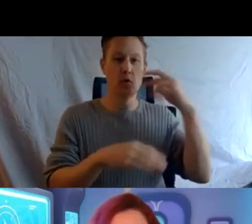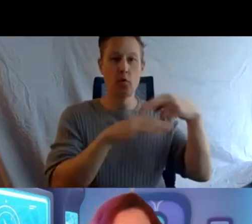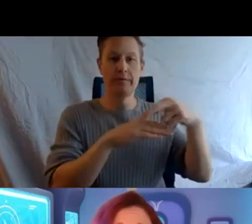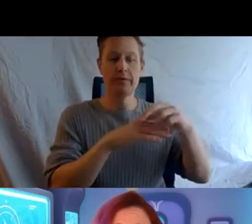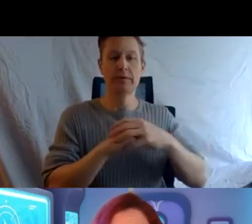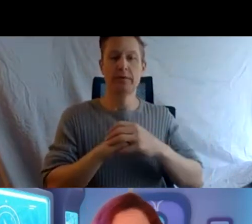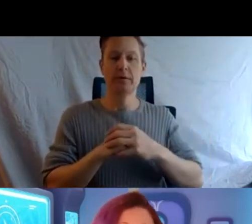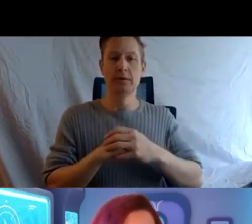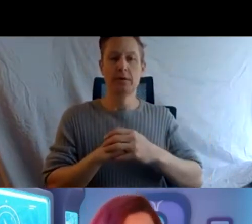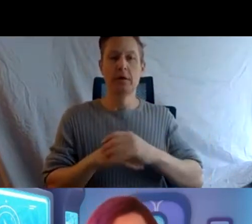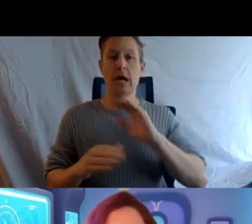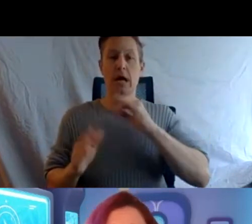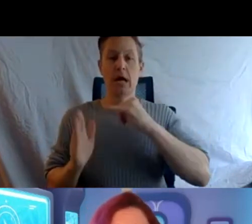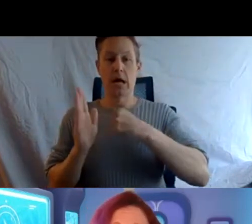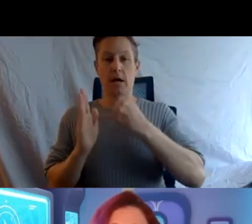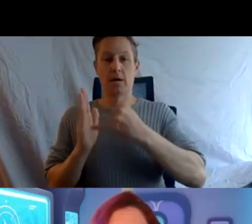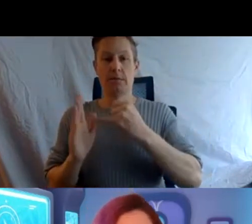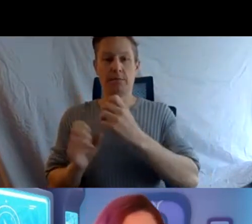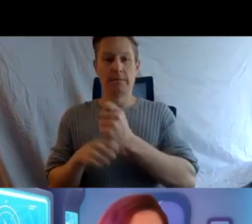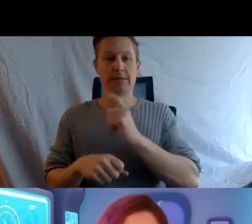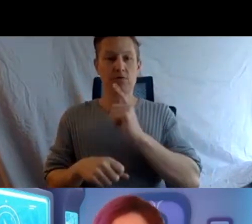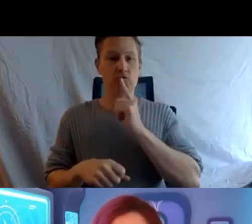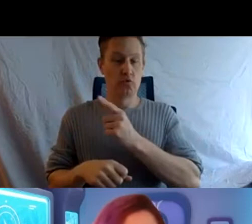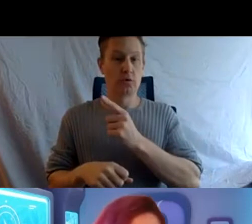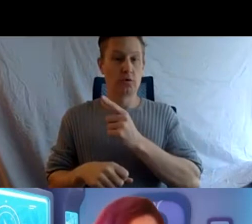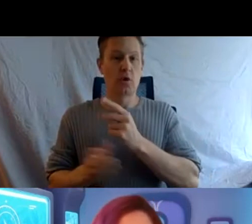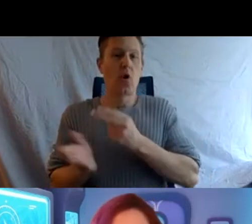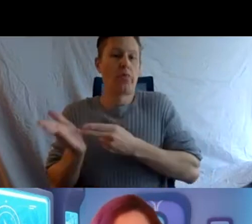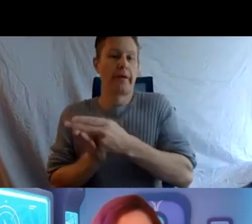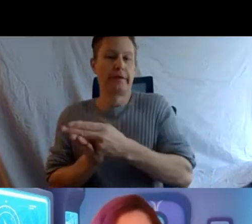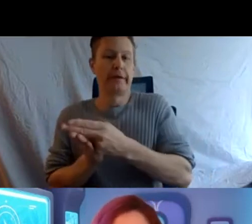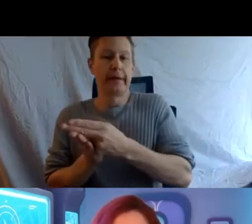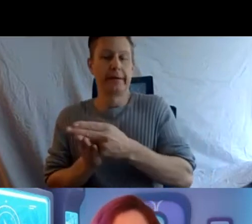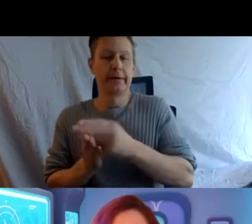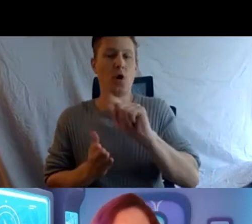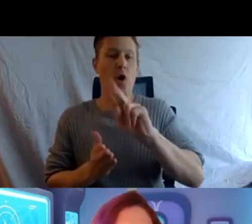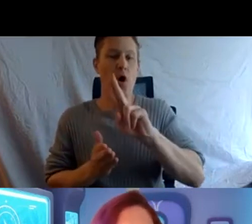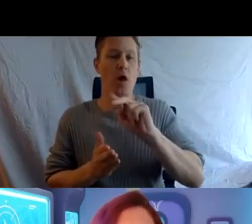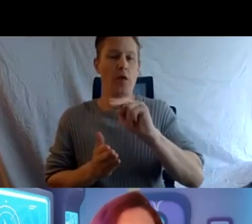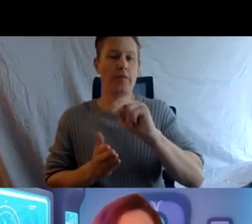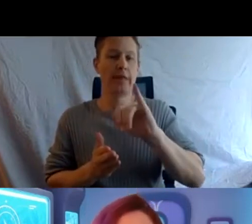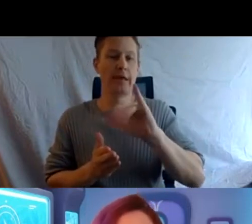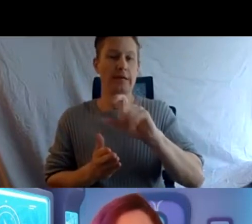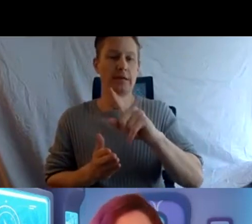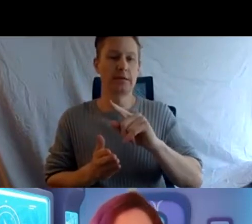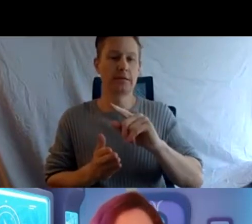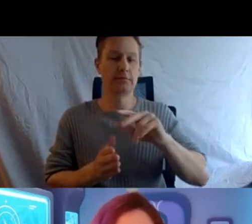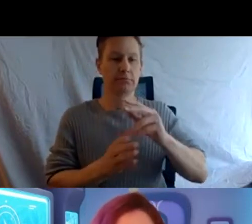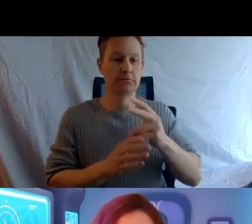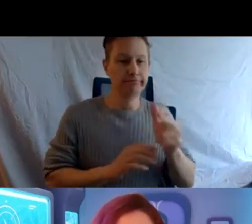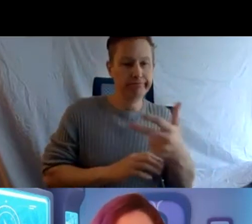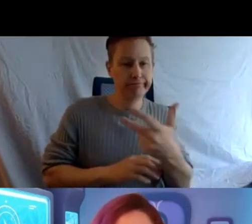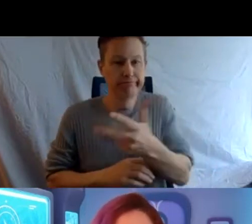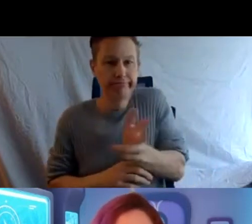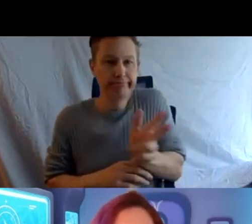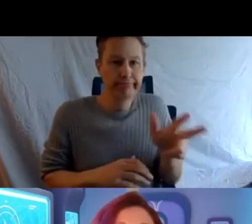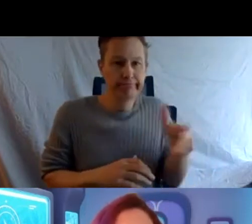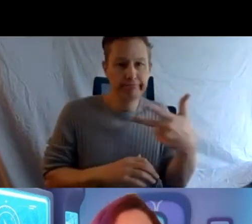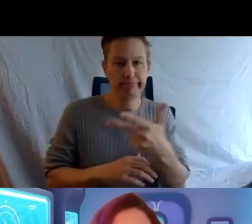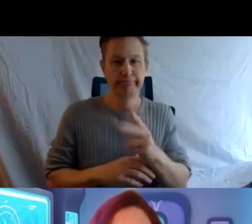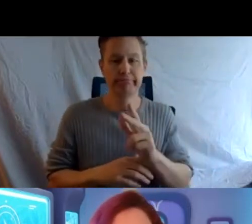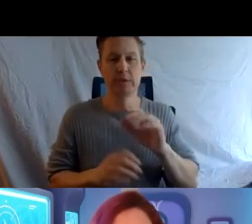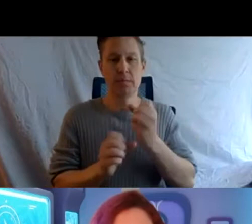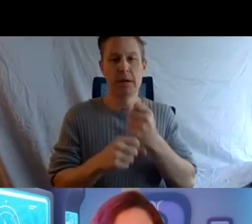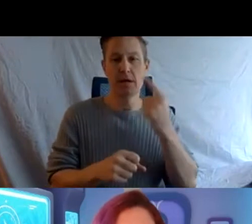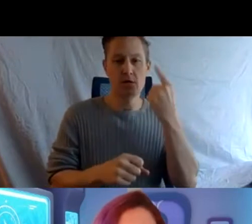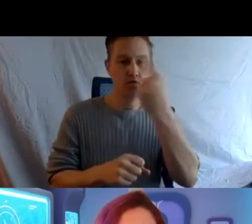sure it's authentic, the way you turn and the way you, the wheel, the hand position, and all that kind of stuff. We tried to be very conscious to make it